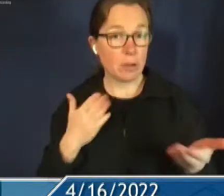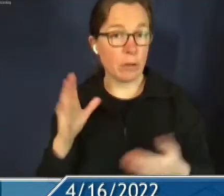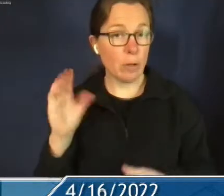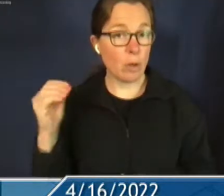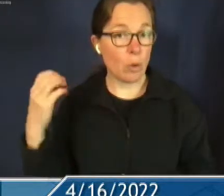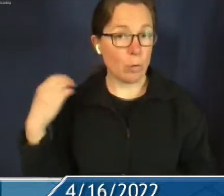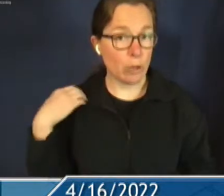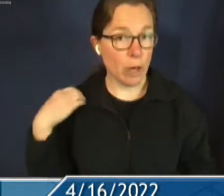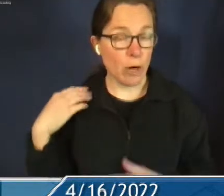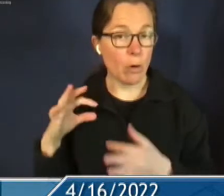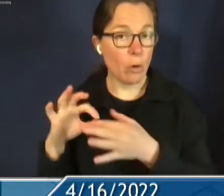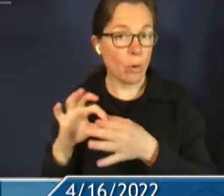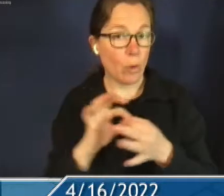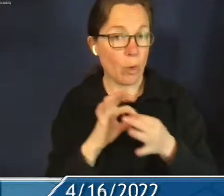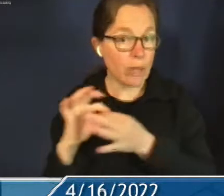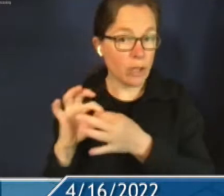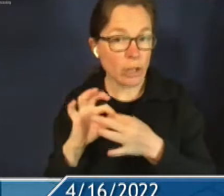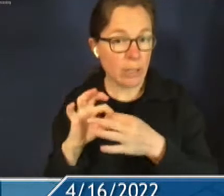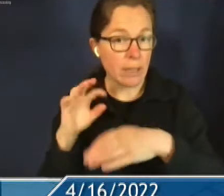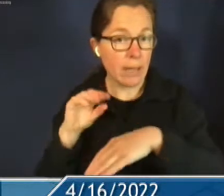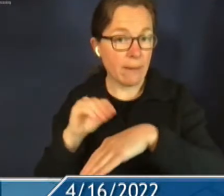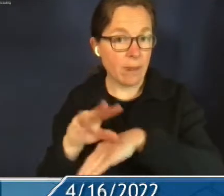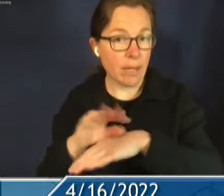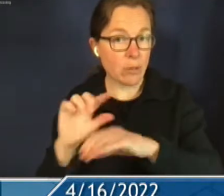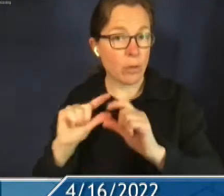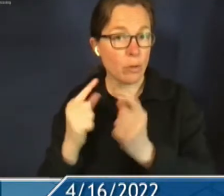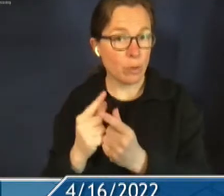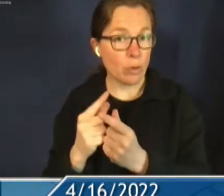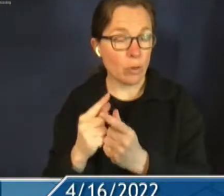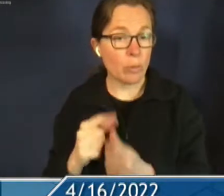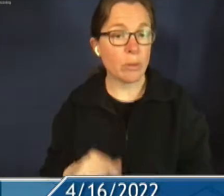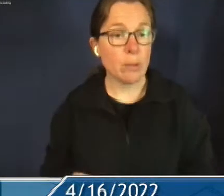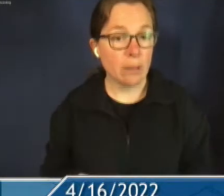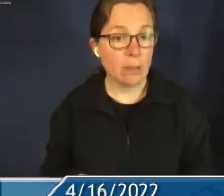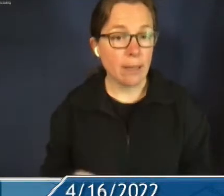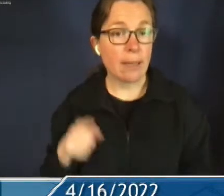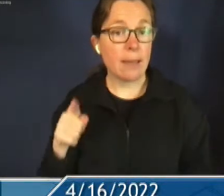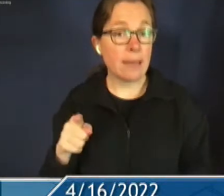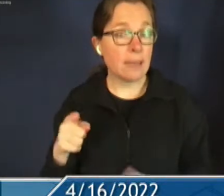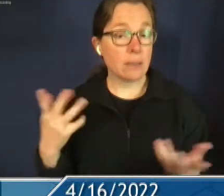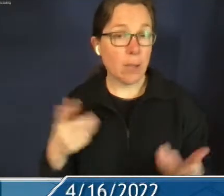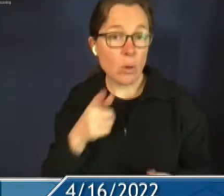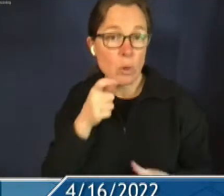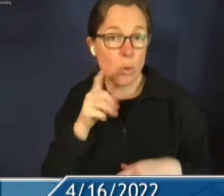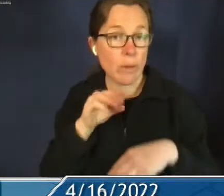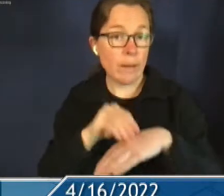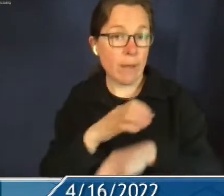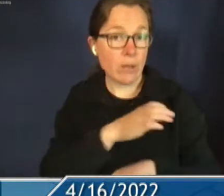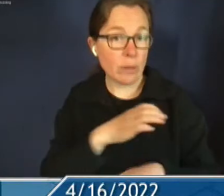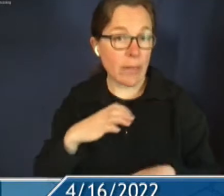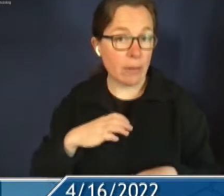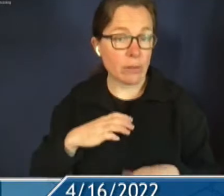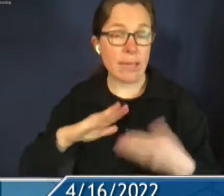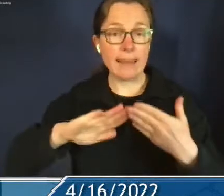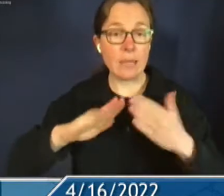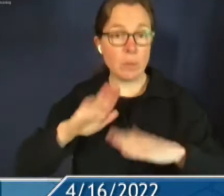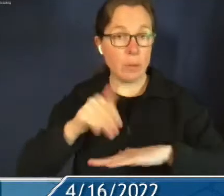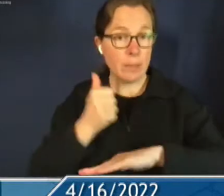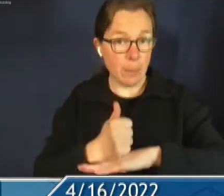the Coalition of Advisory Groups, or CAG. And that is comprised of advisory councils that are community-based, and